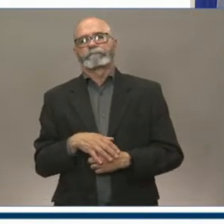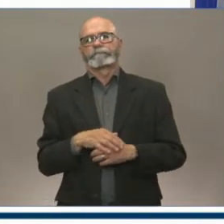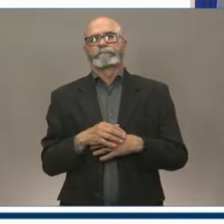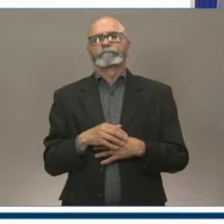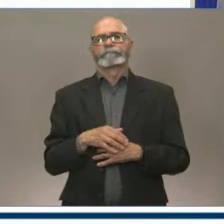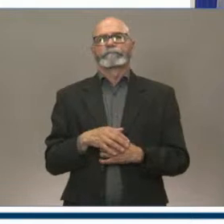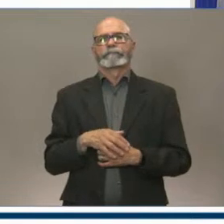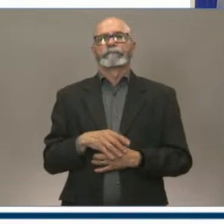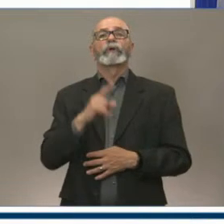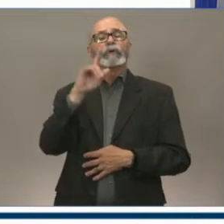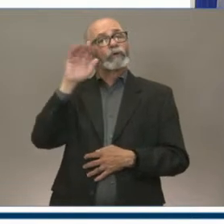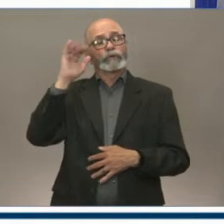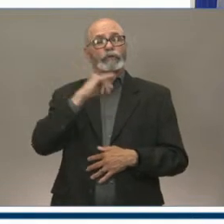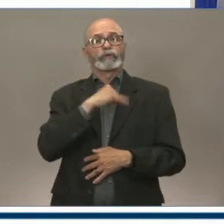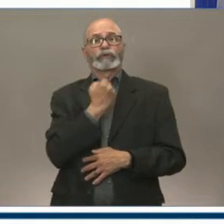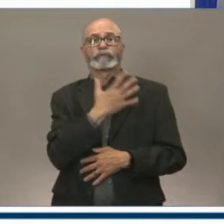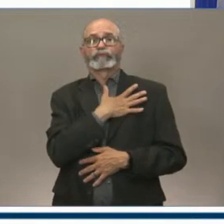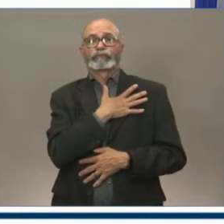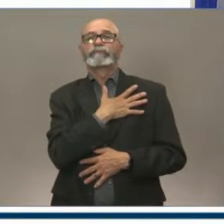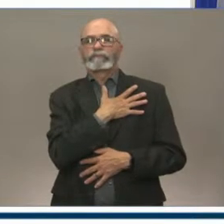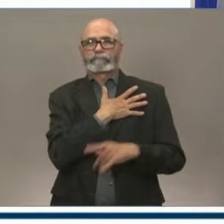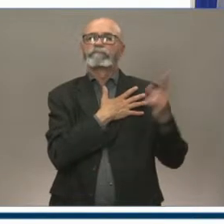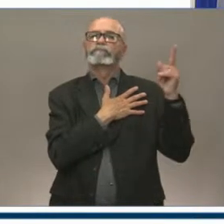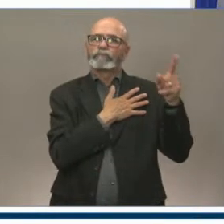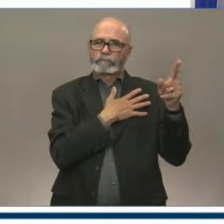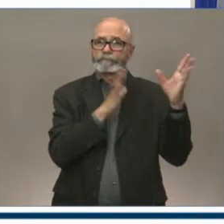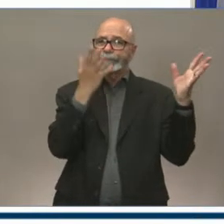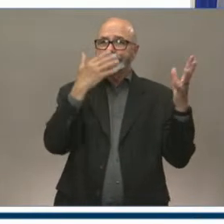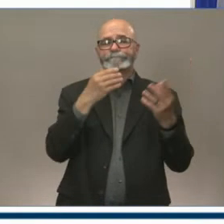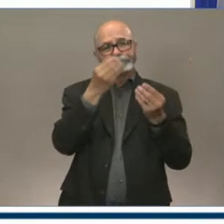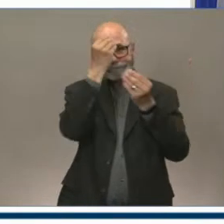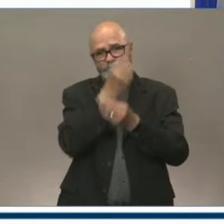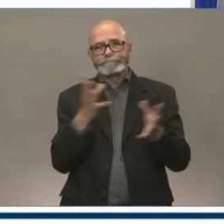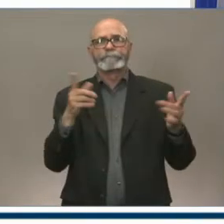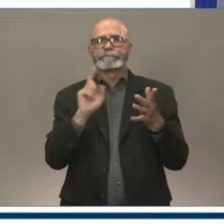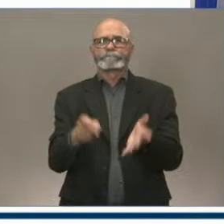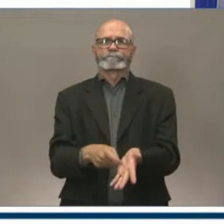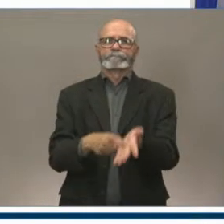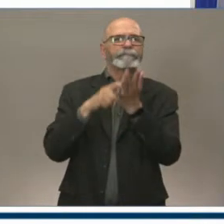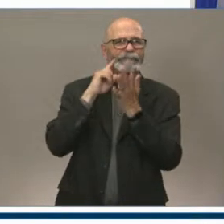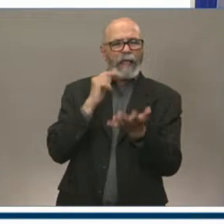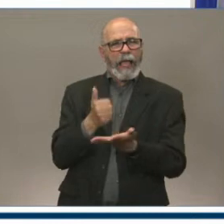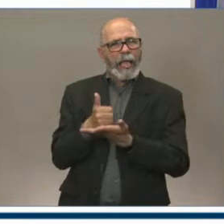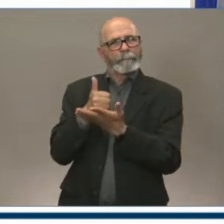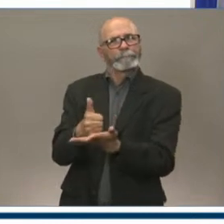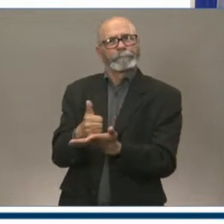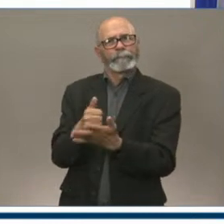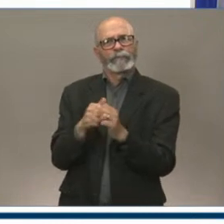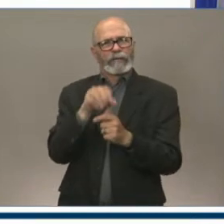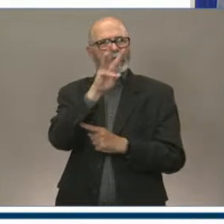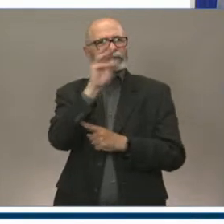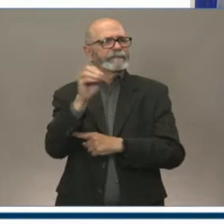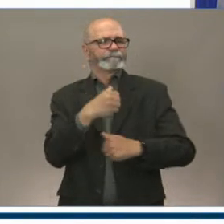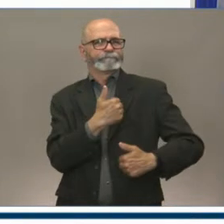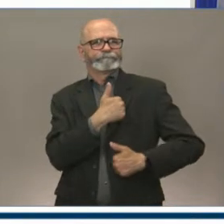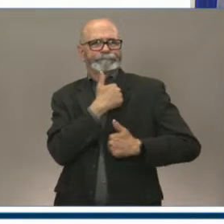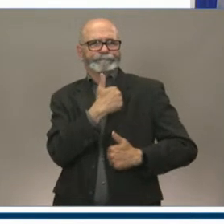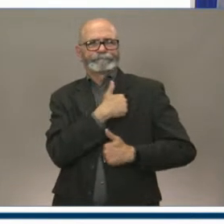made a request for assistance, and he said that 60 military personnel are being sent to the province, I guess, to help with